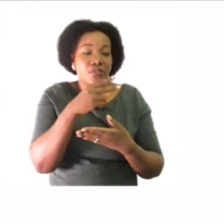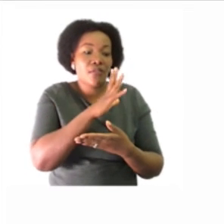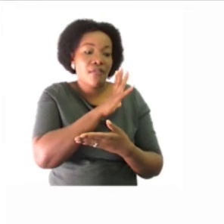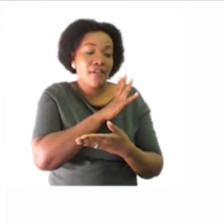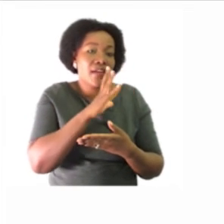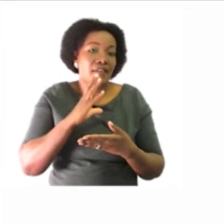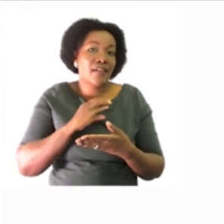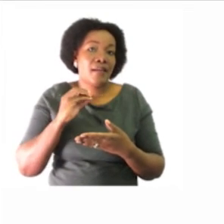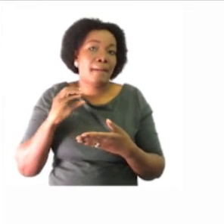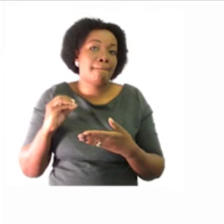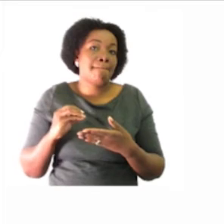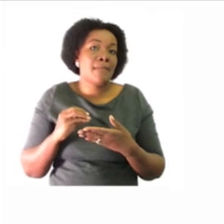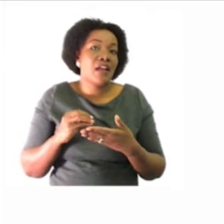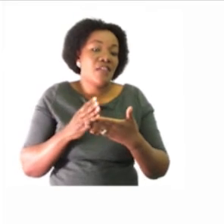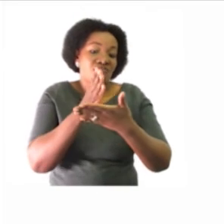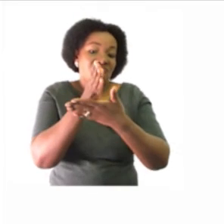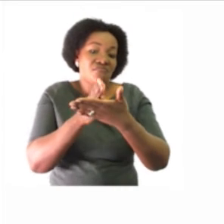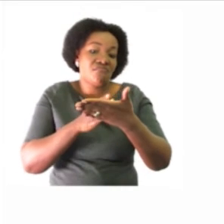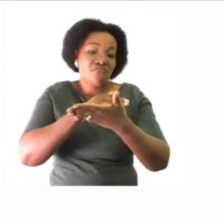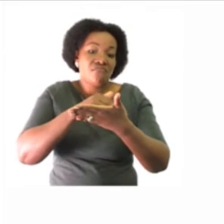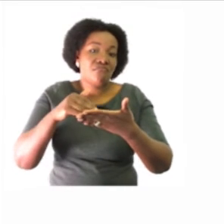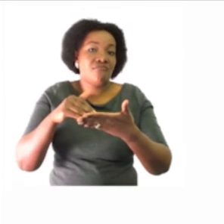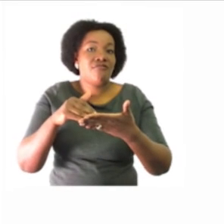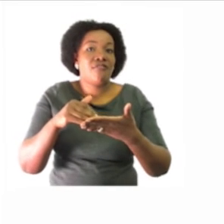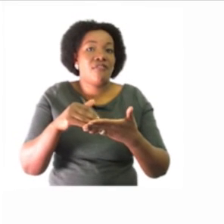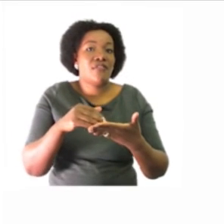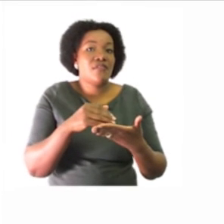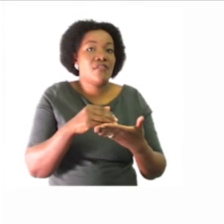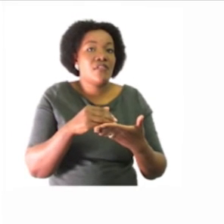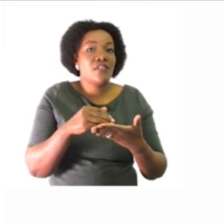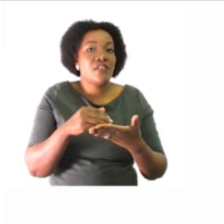have a quarter, which is equals to